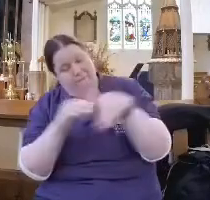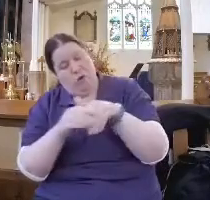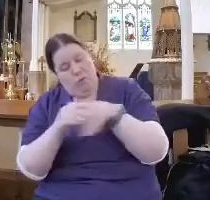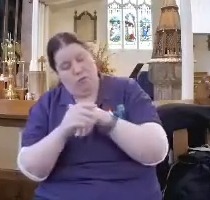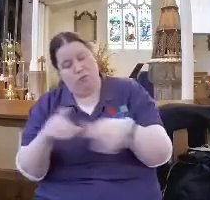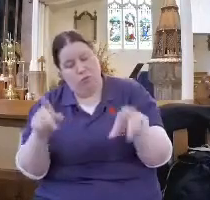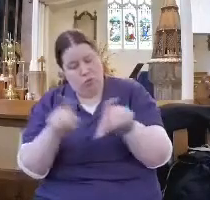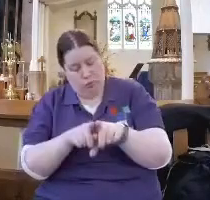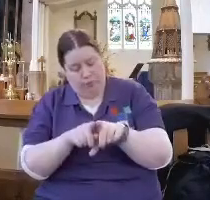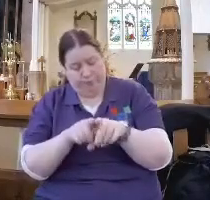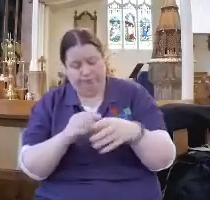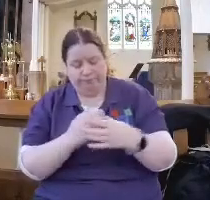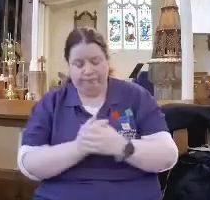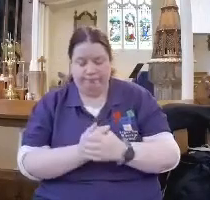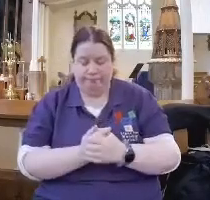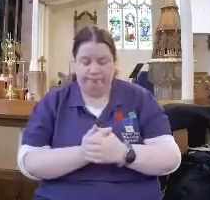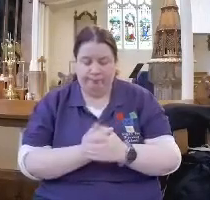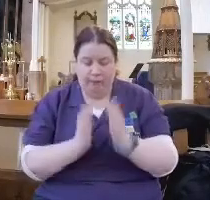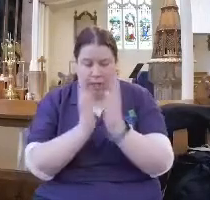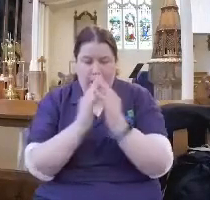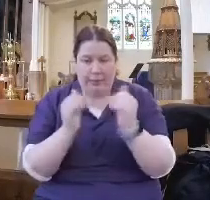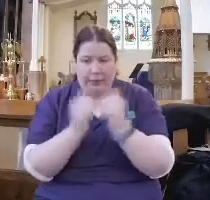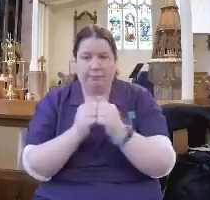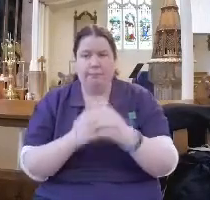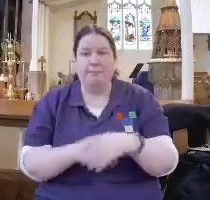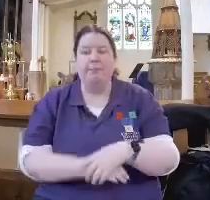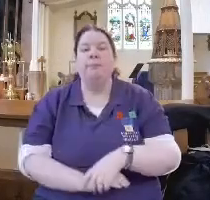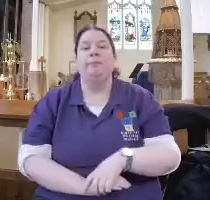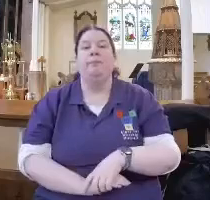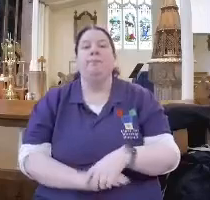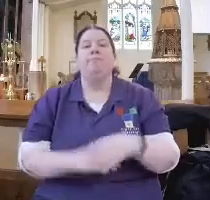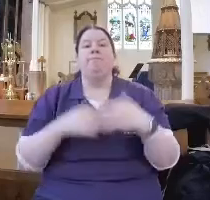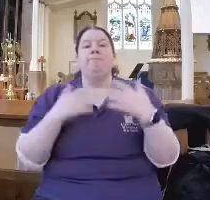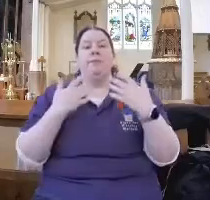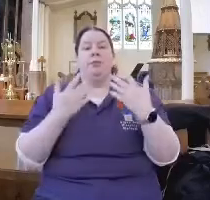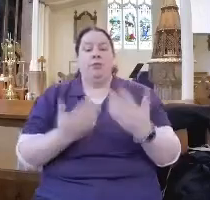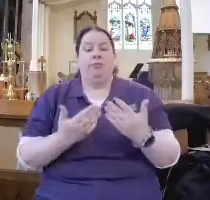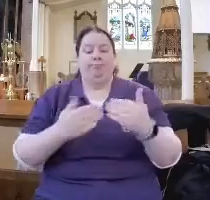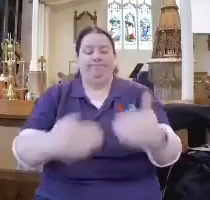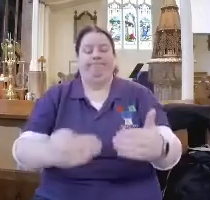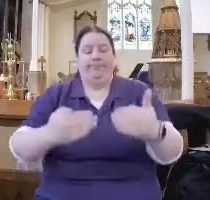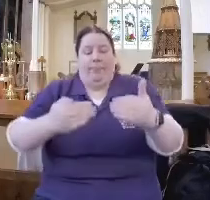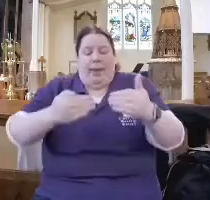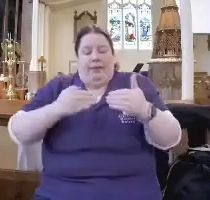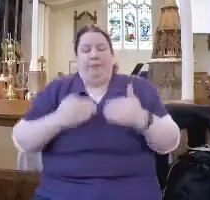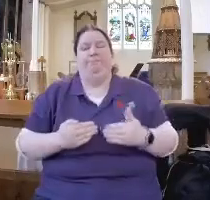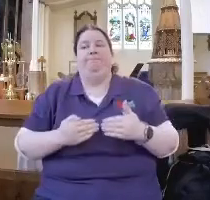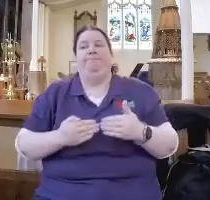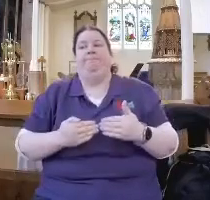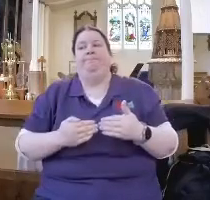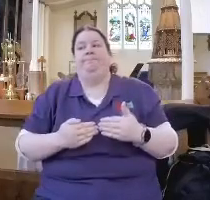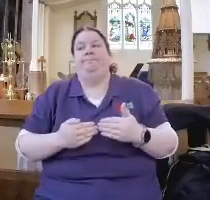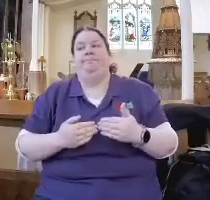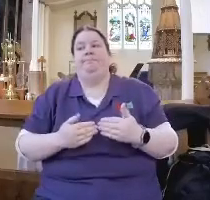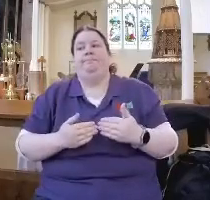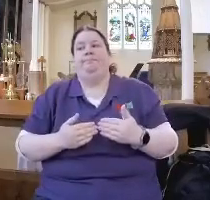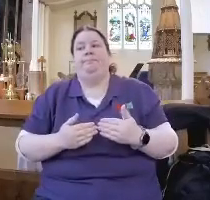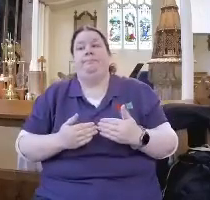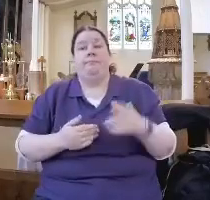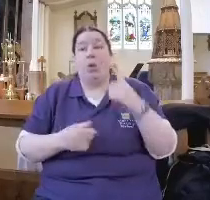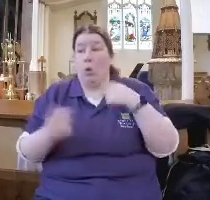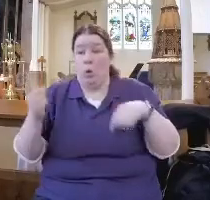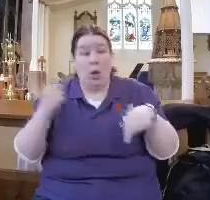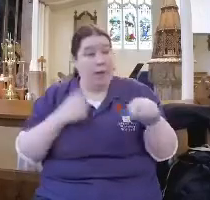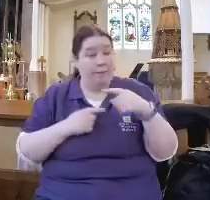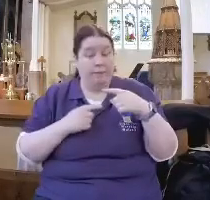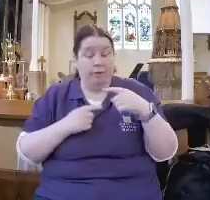should treat you. Amen. So let's take a step back. We all have rhythms